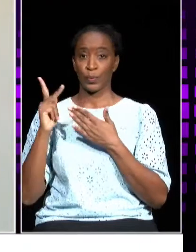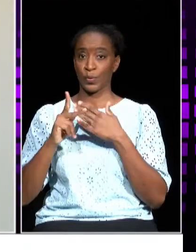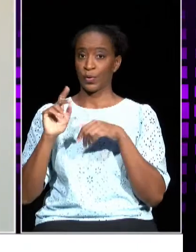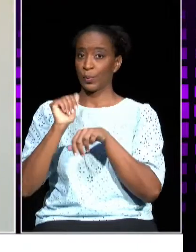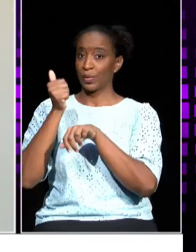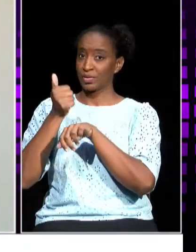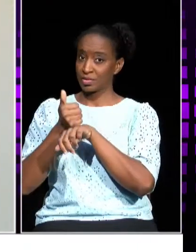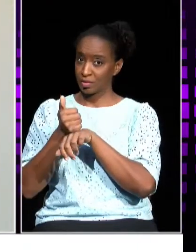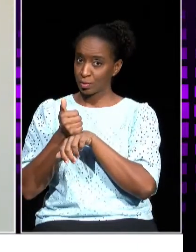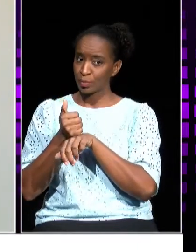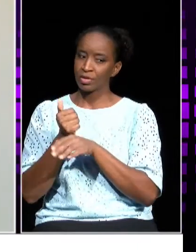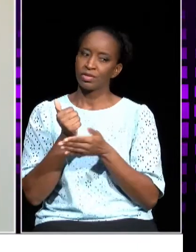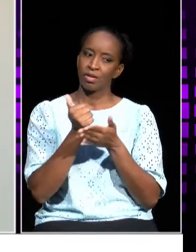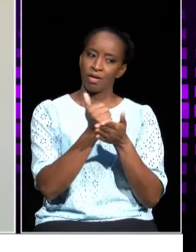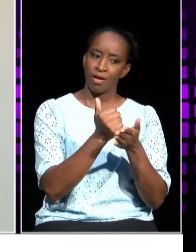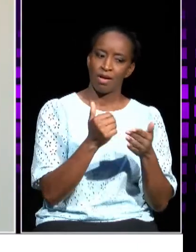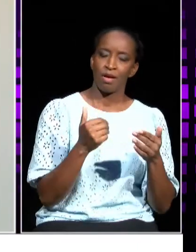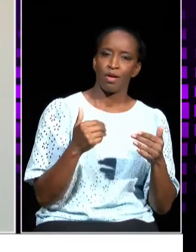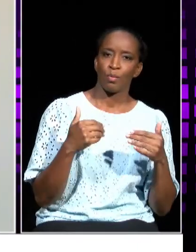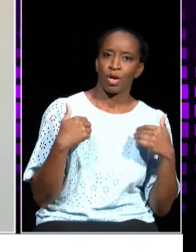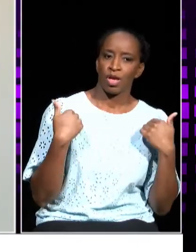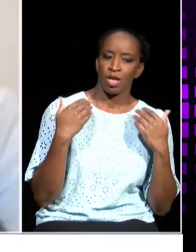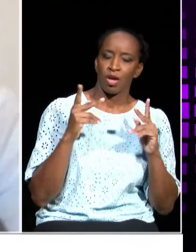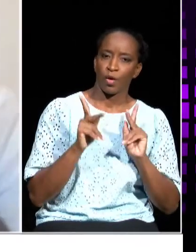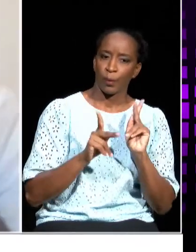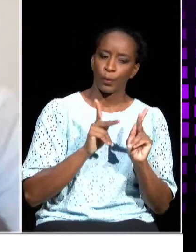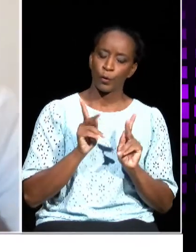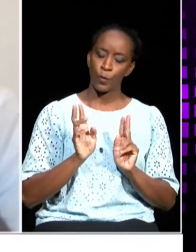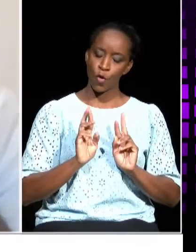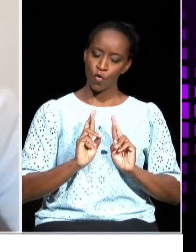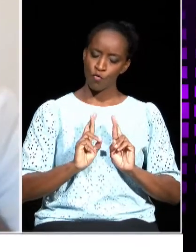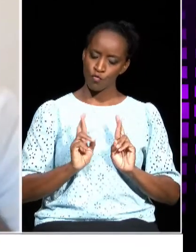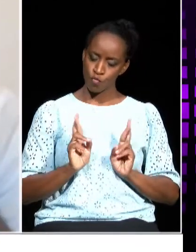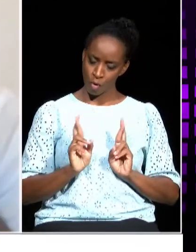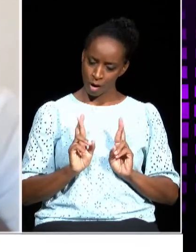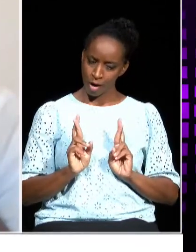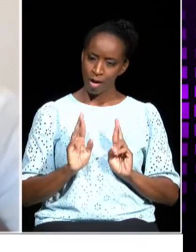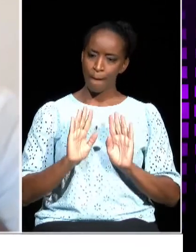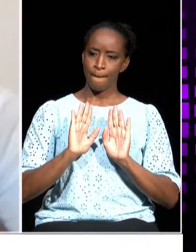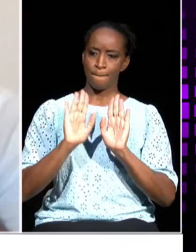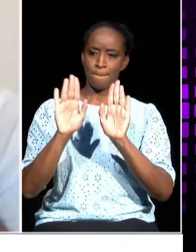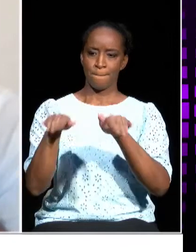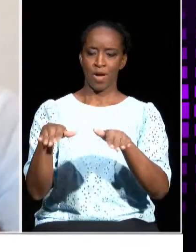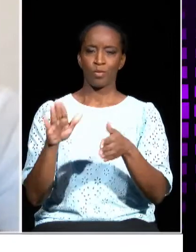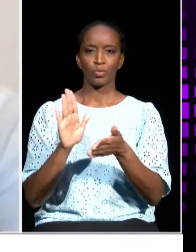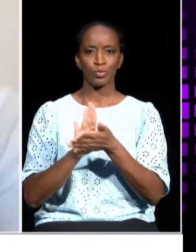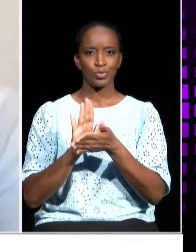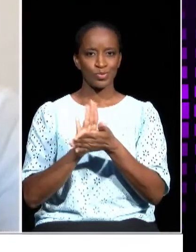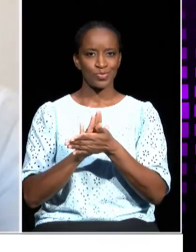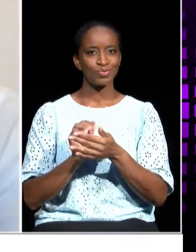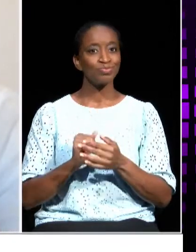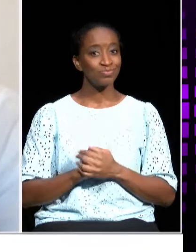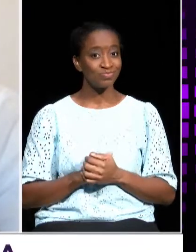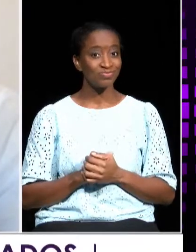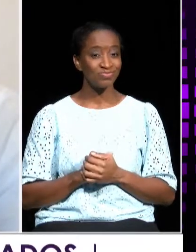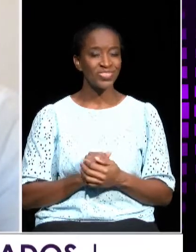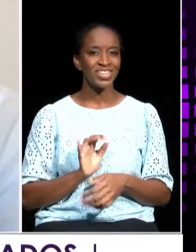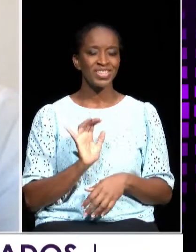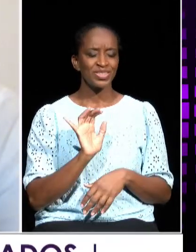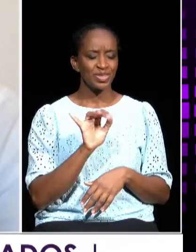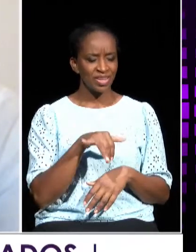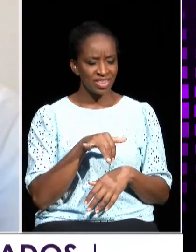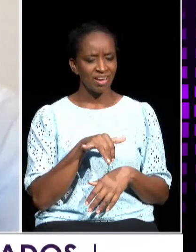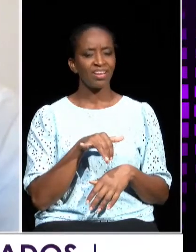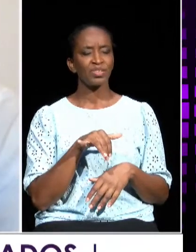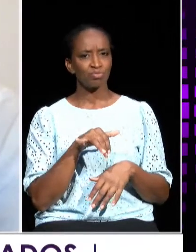themselves better for their in-person learning. Psychological first aid, that's very interesting. And I love that you roped in that